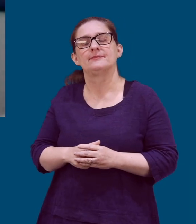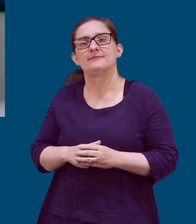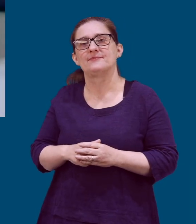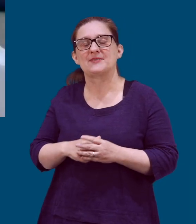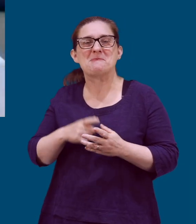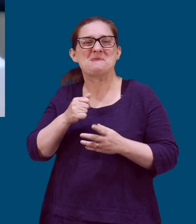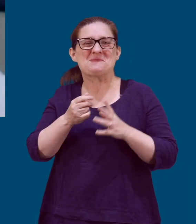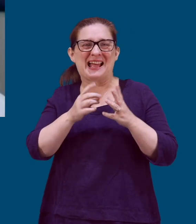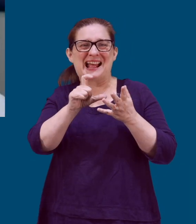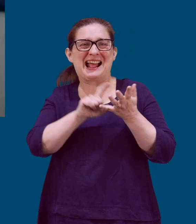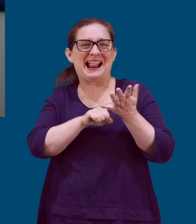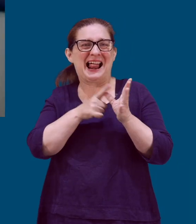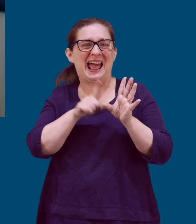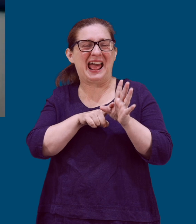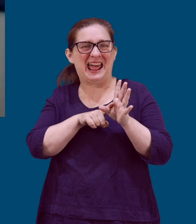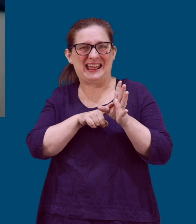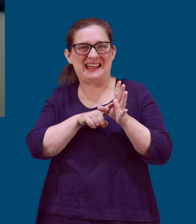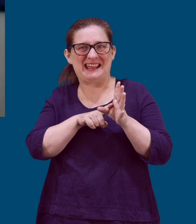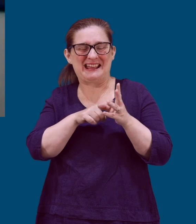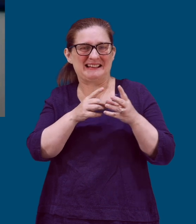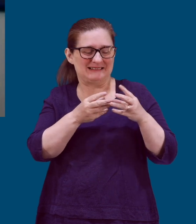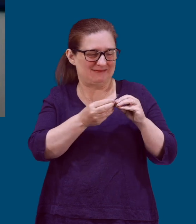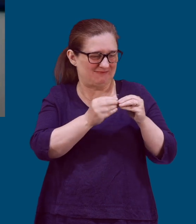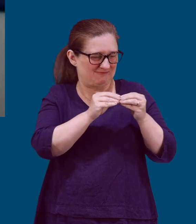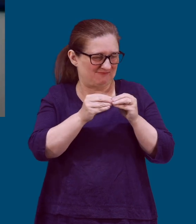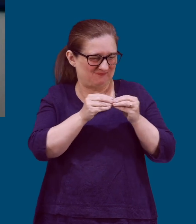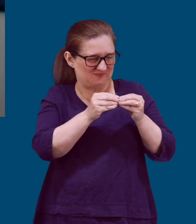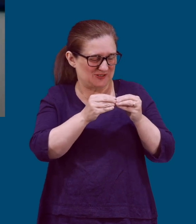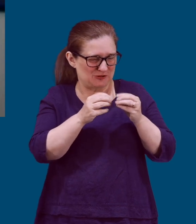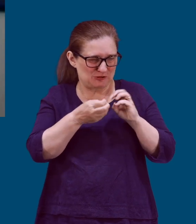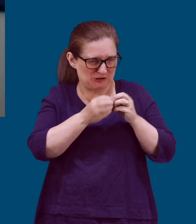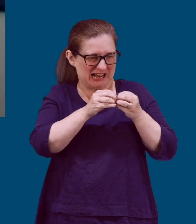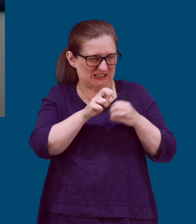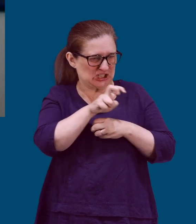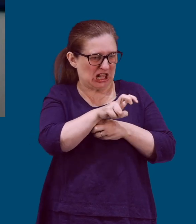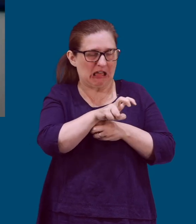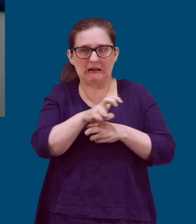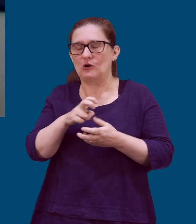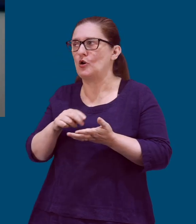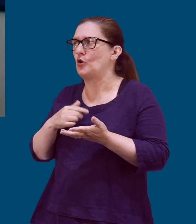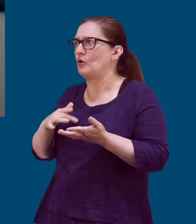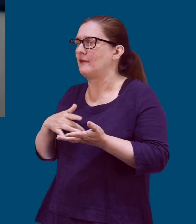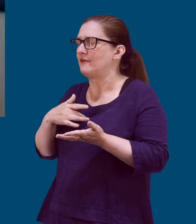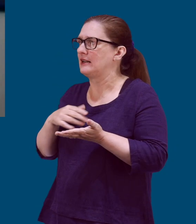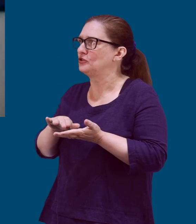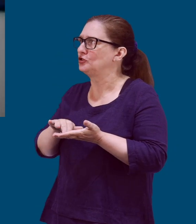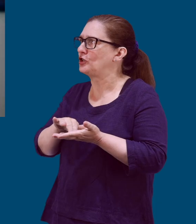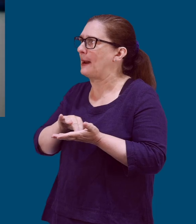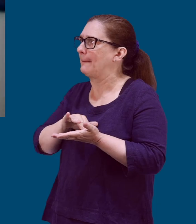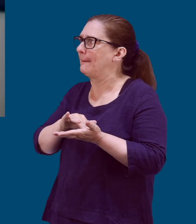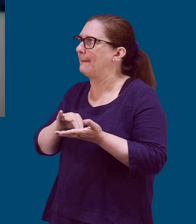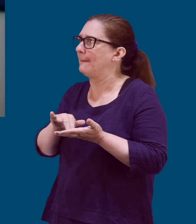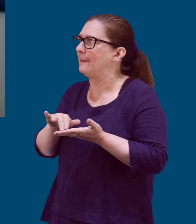a slug. If you're at home, see if you can draw the shape of a slug. Feel that shape in your palms as